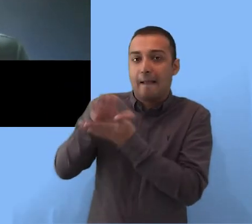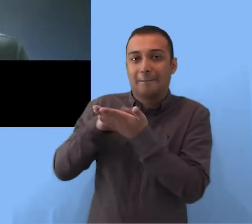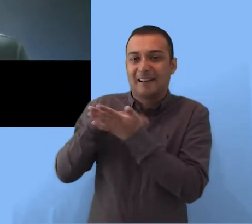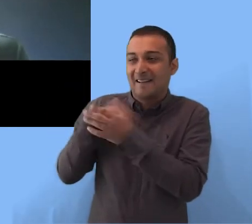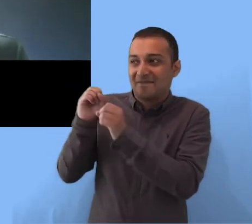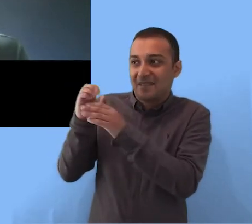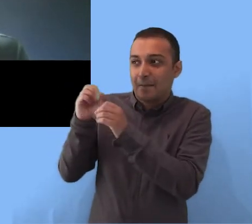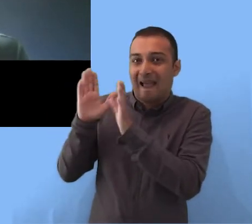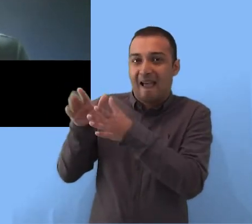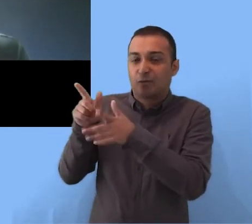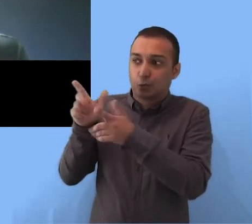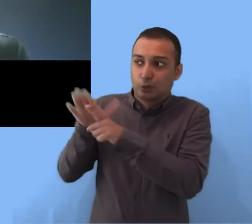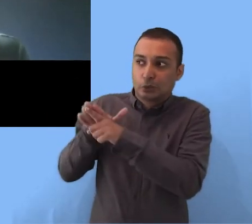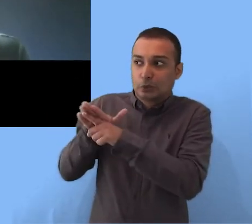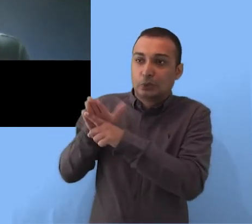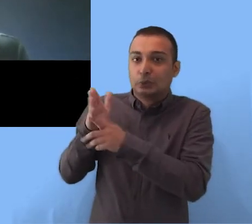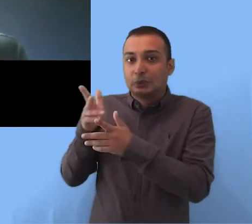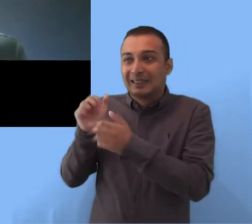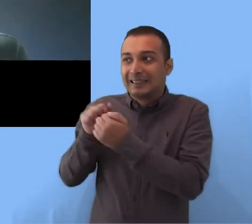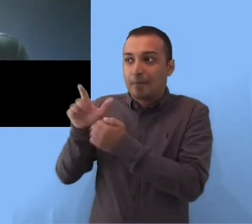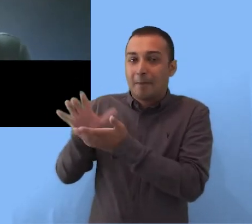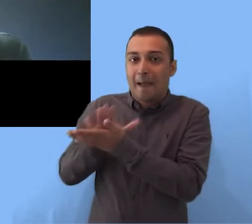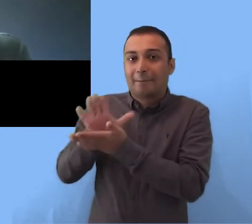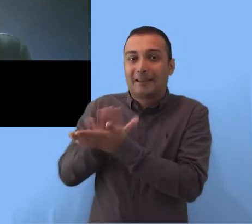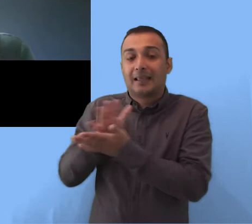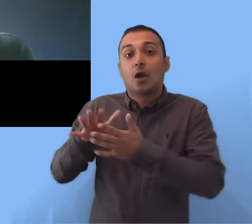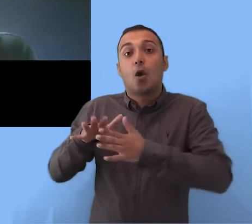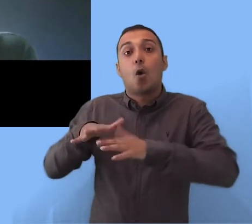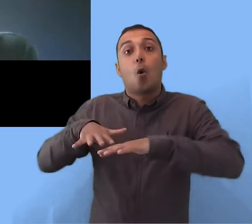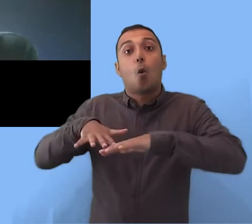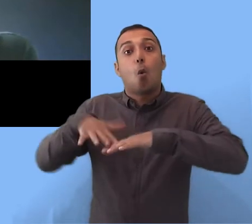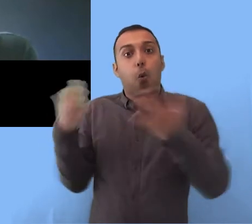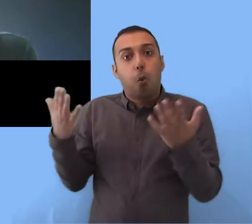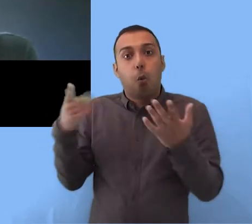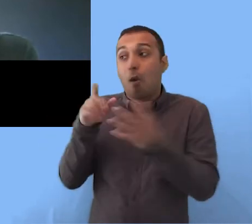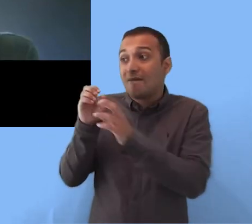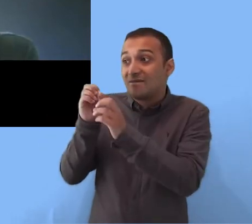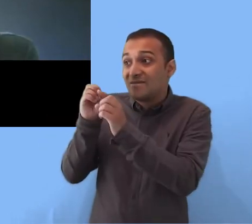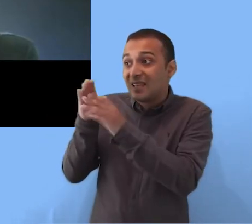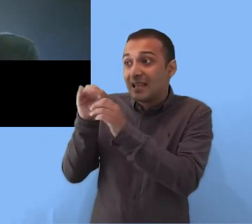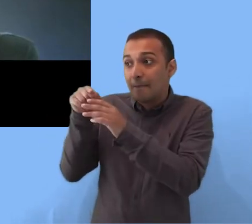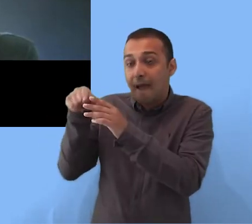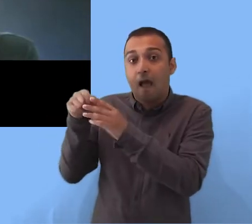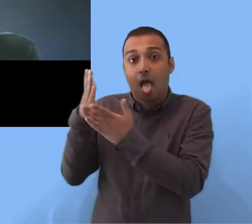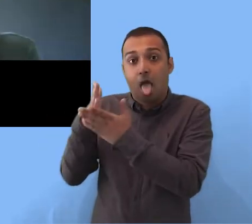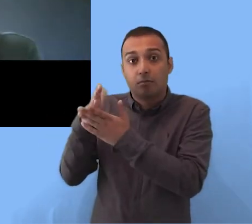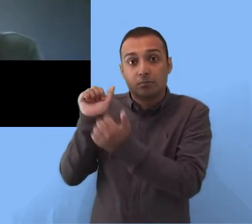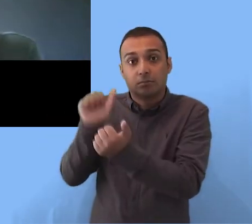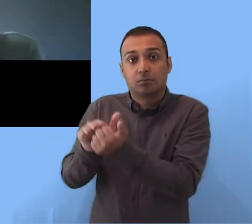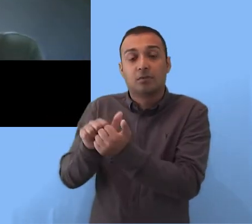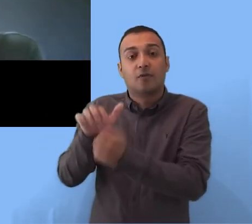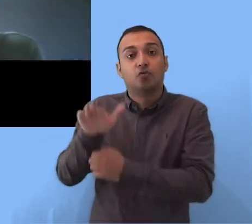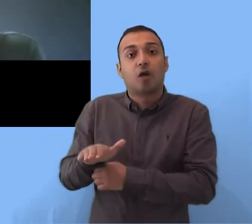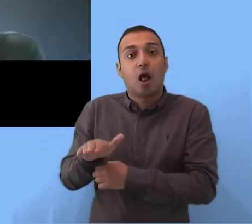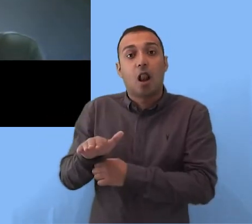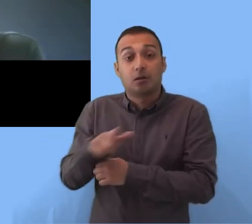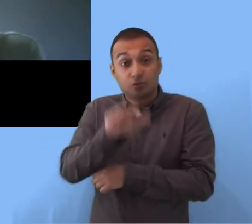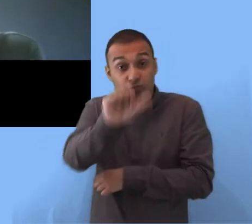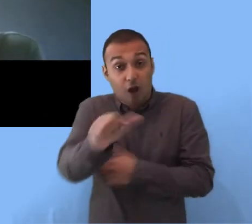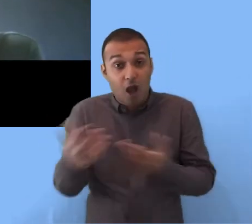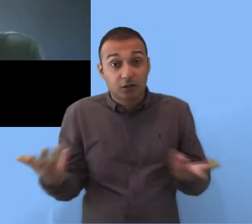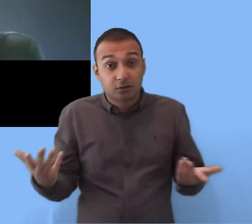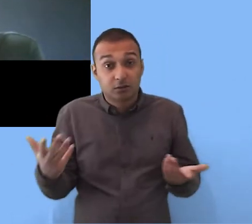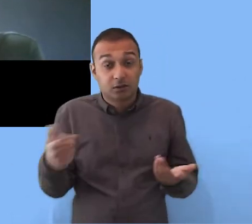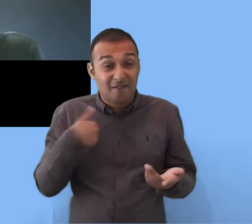something more in their child's life? Yeah. No, and that's it. I've seen it. Like, I see it time and time again, and they are paying, but at the